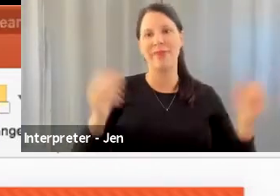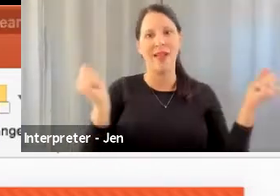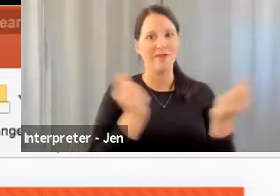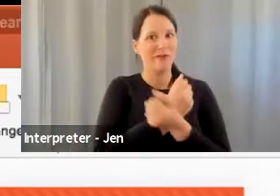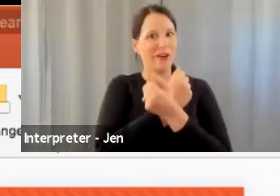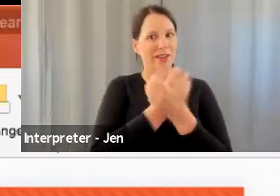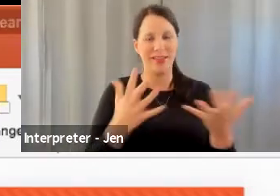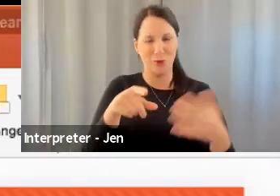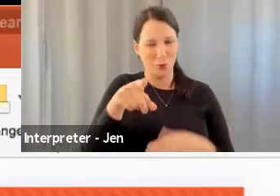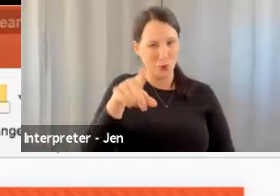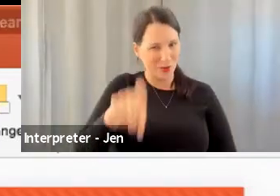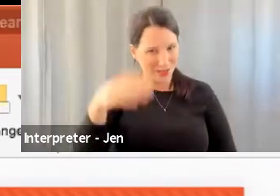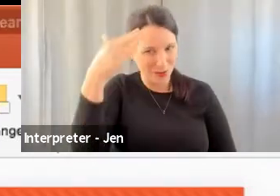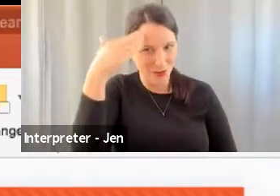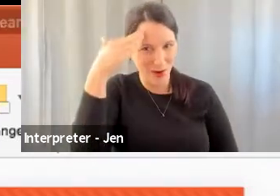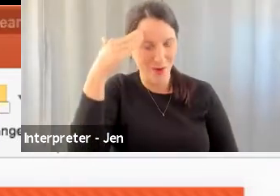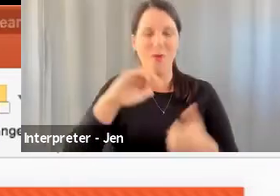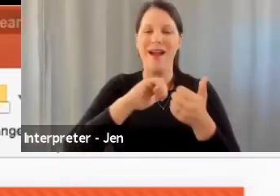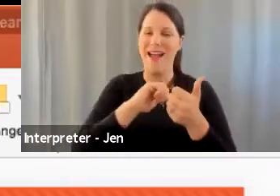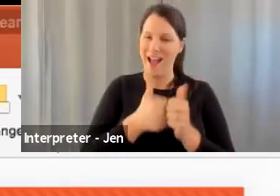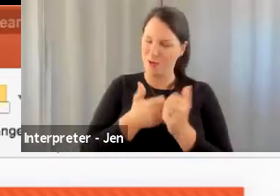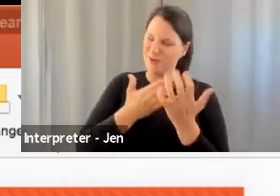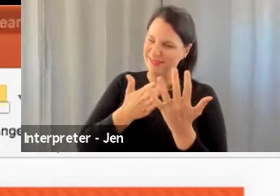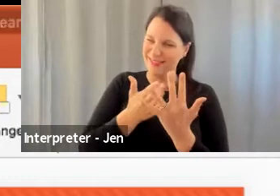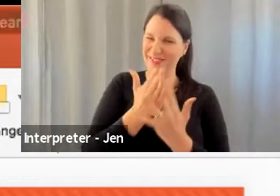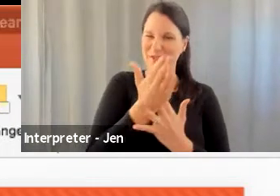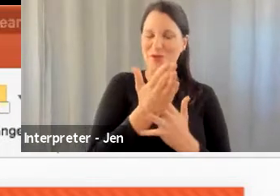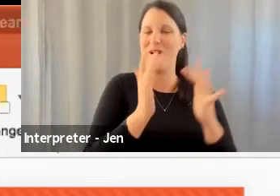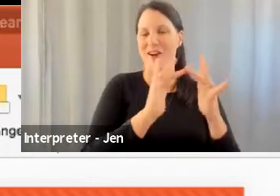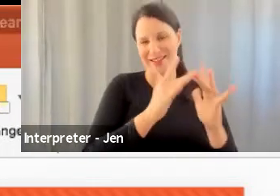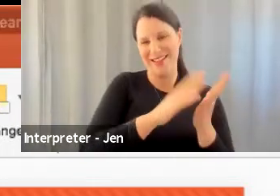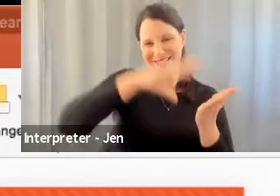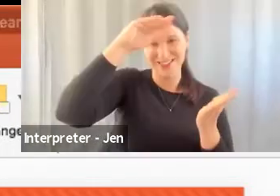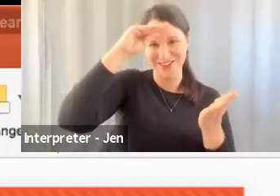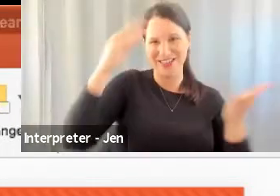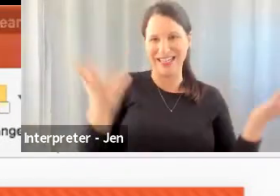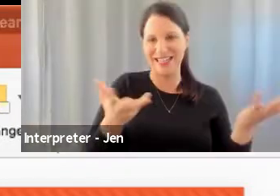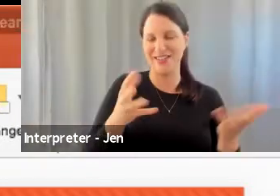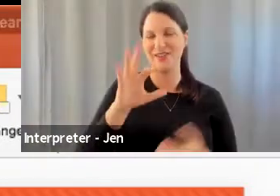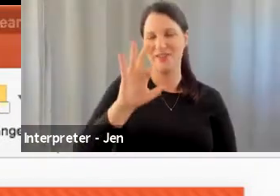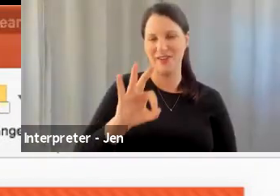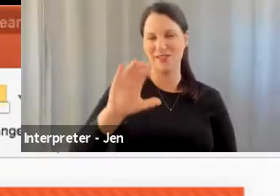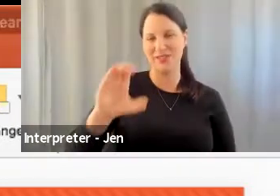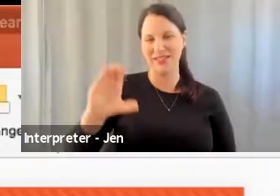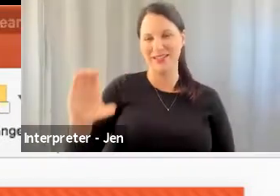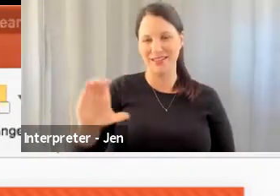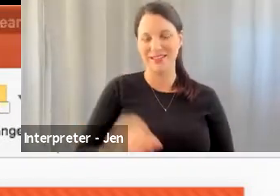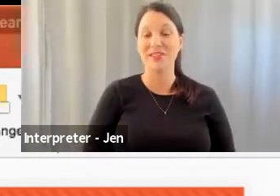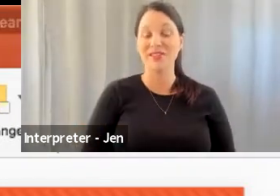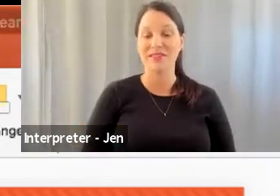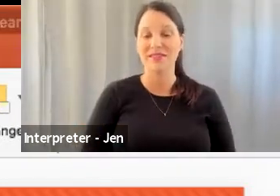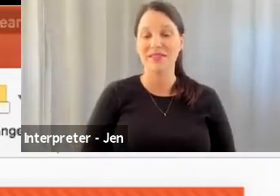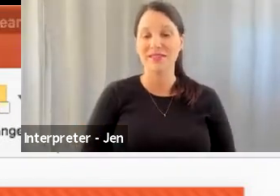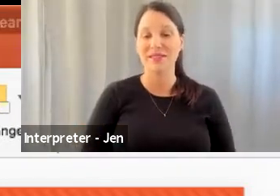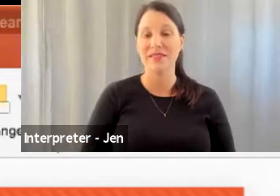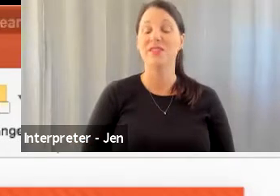survive online learning at Fresno City College. Our presentations this week are going to be, for